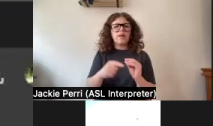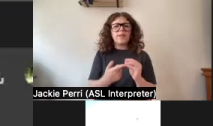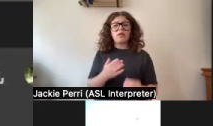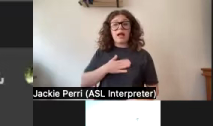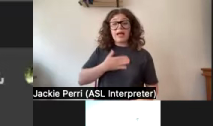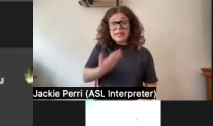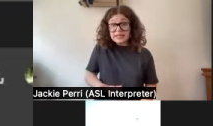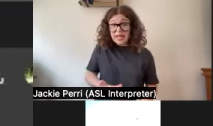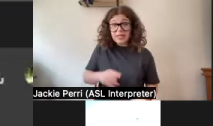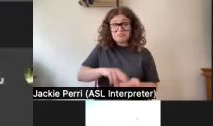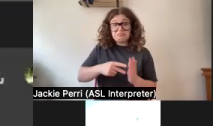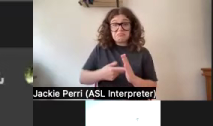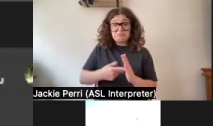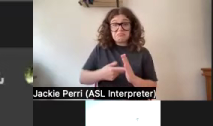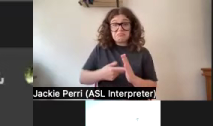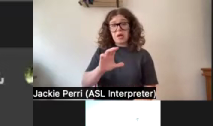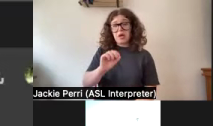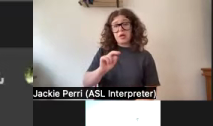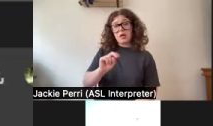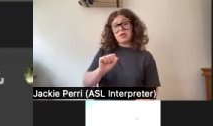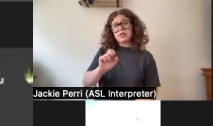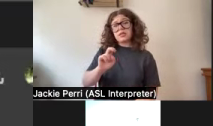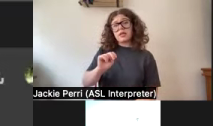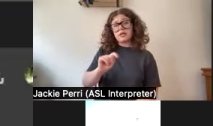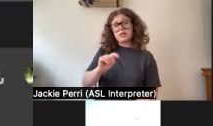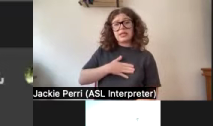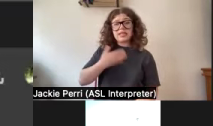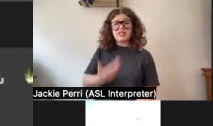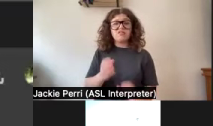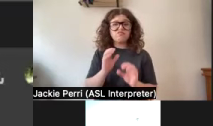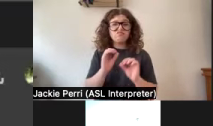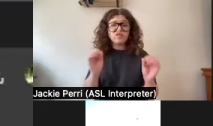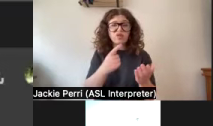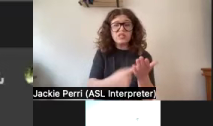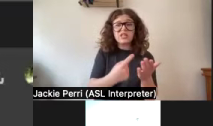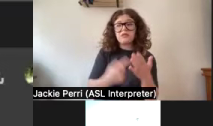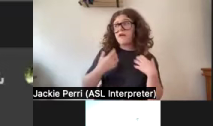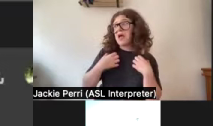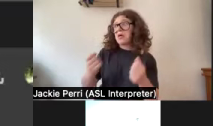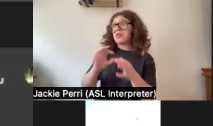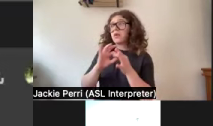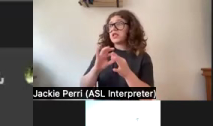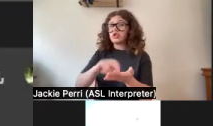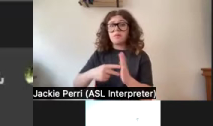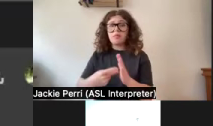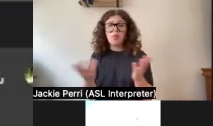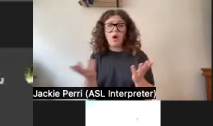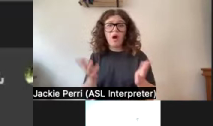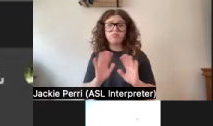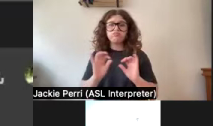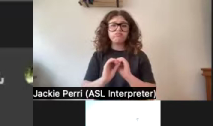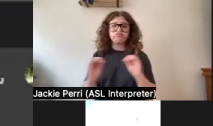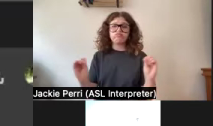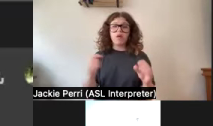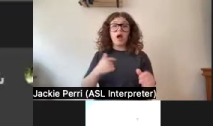mean. There's never a discussion about what healthy relationships mean. And I realized after I